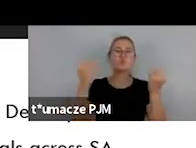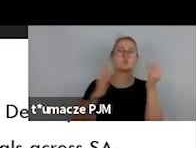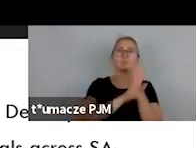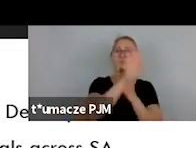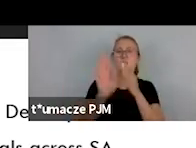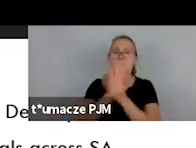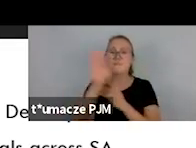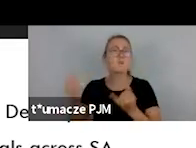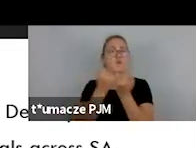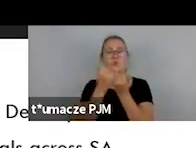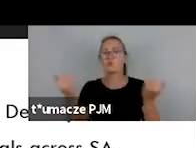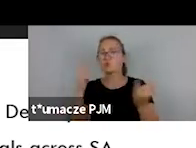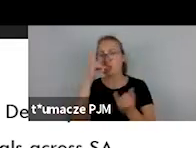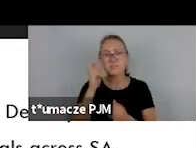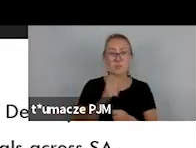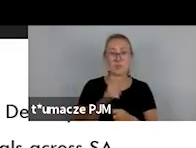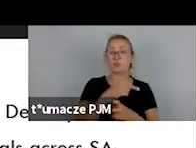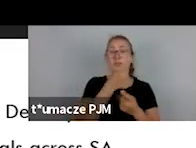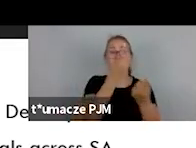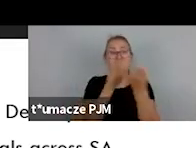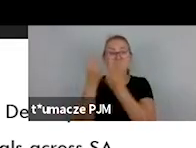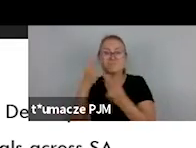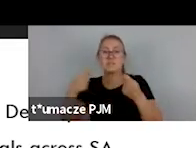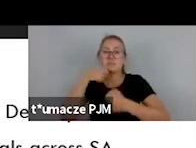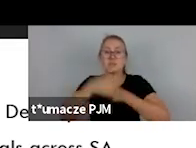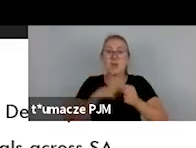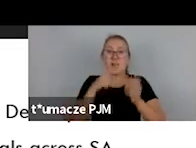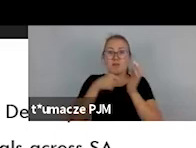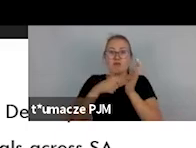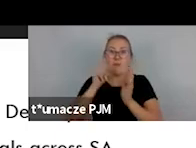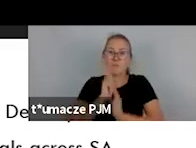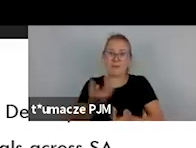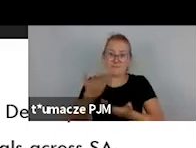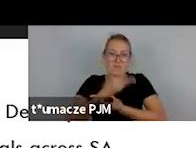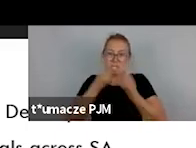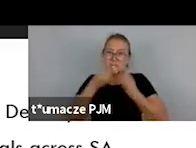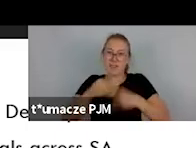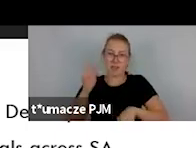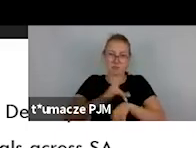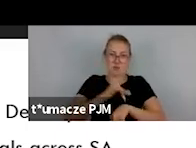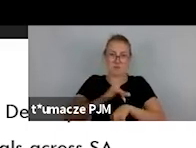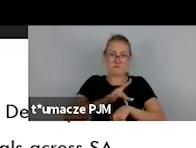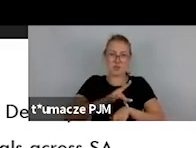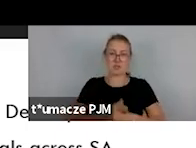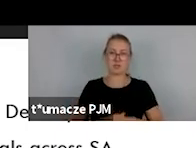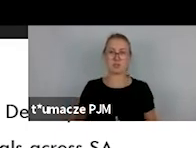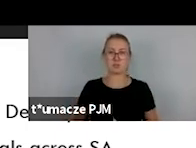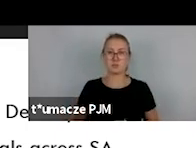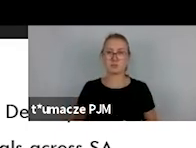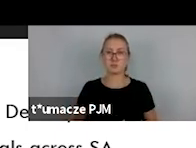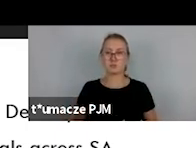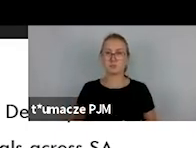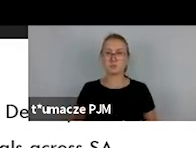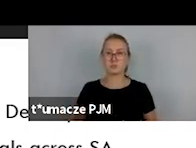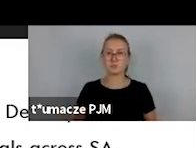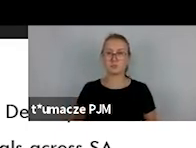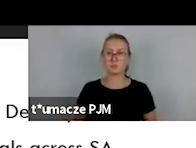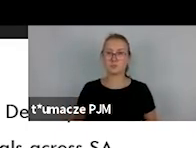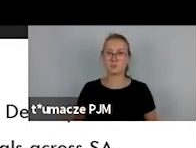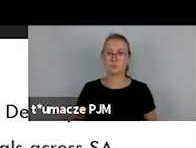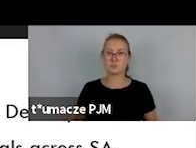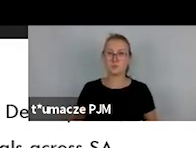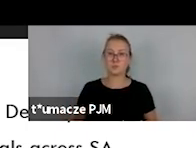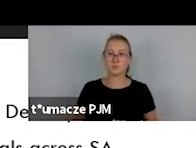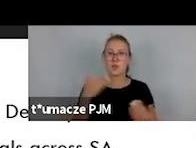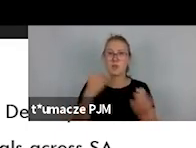doing a lot of at the moment. And it's, you know, thinking about the policy environment, thinking about multi-stakeholders,